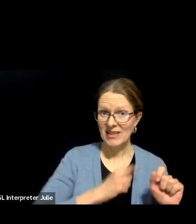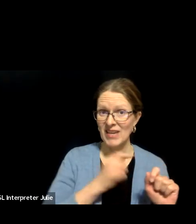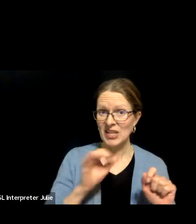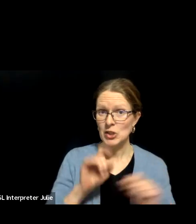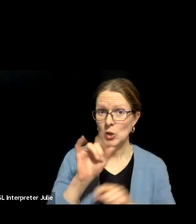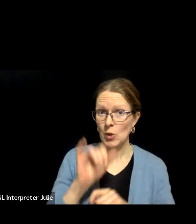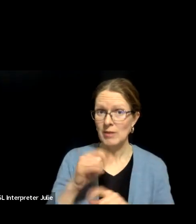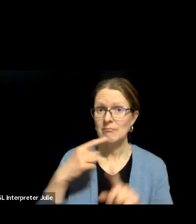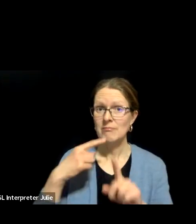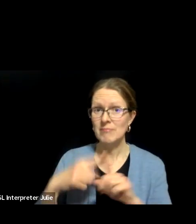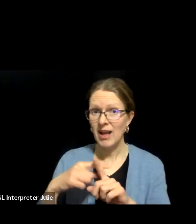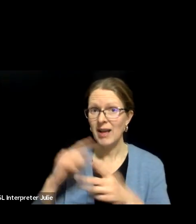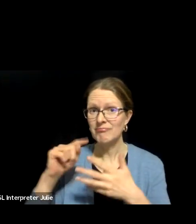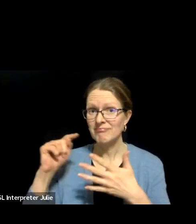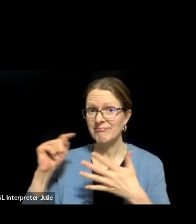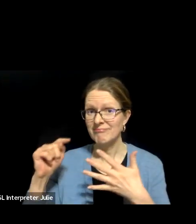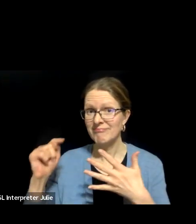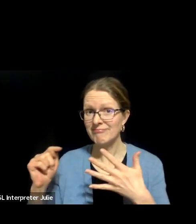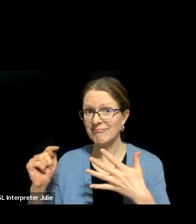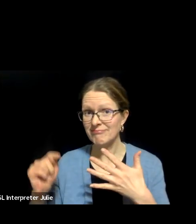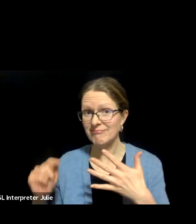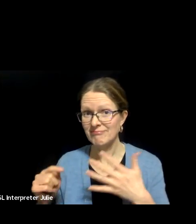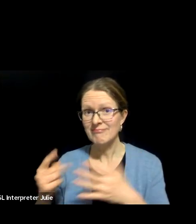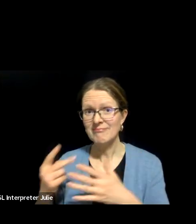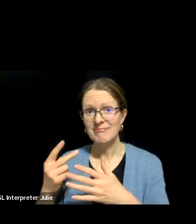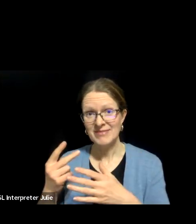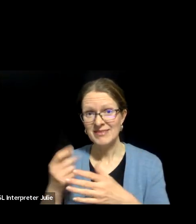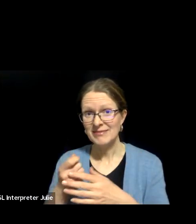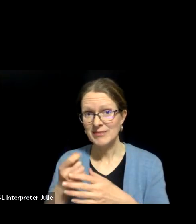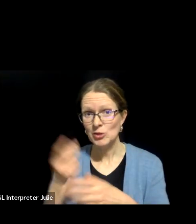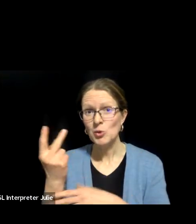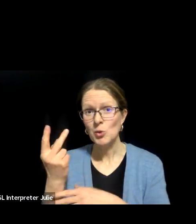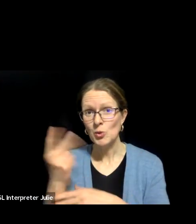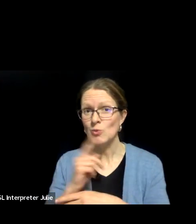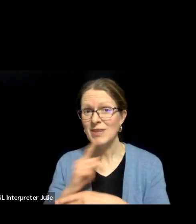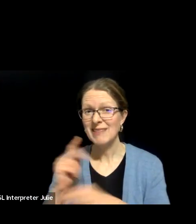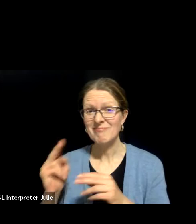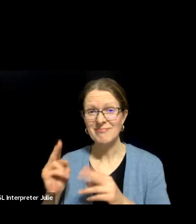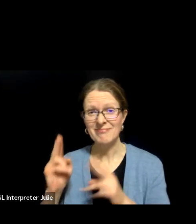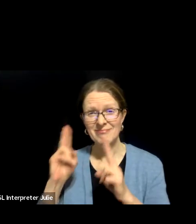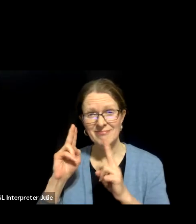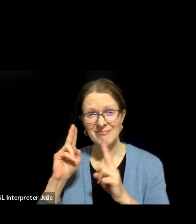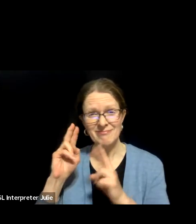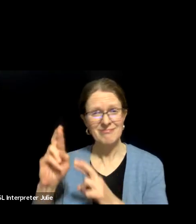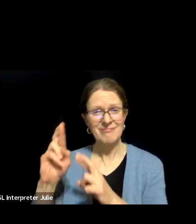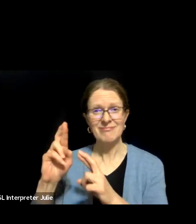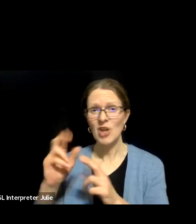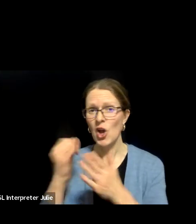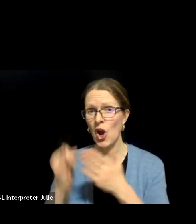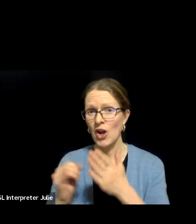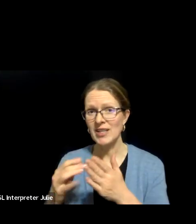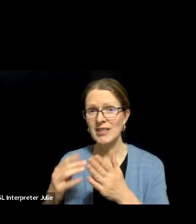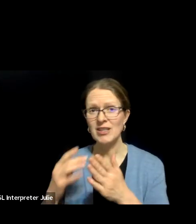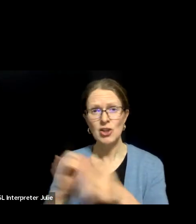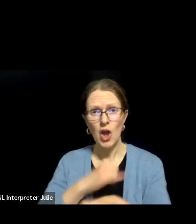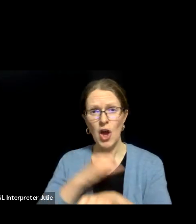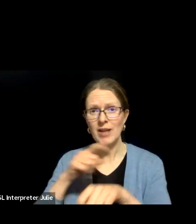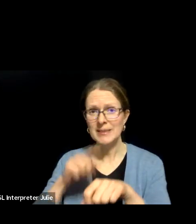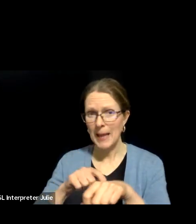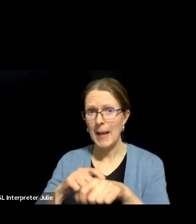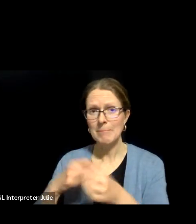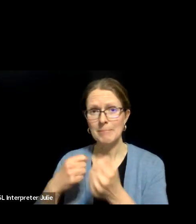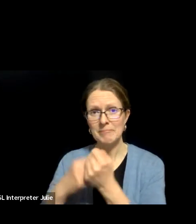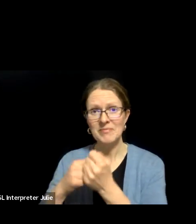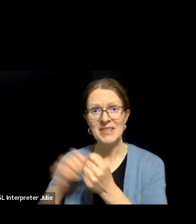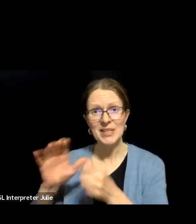Theaster Gates and Carl Hendel, both highly respected artists who have been longtime friends and supporters of Tony's work. So without